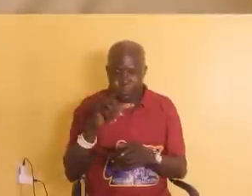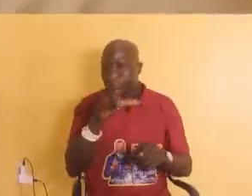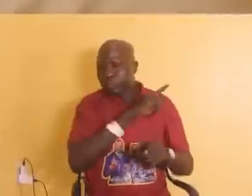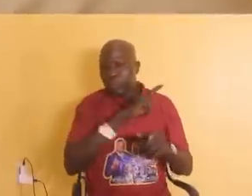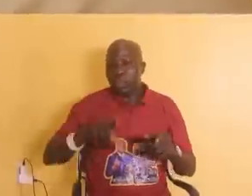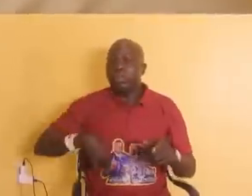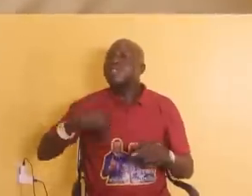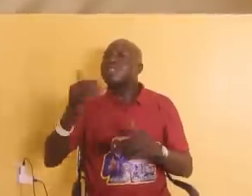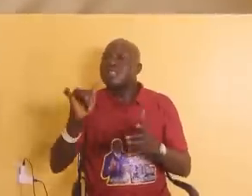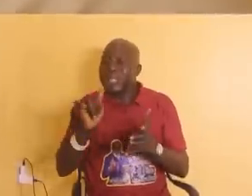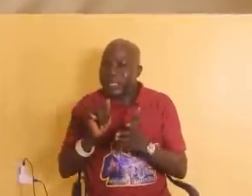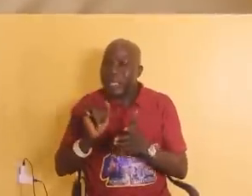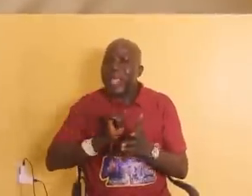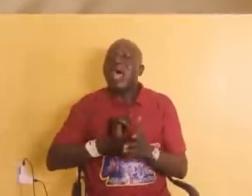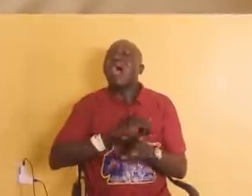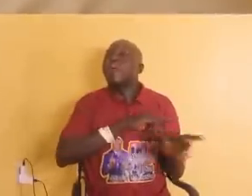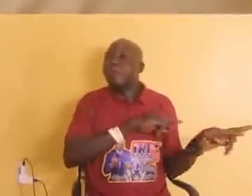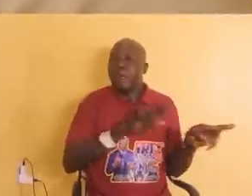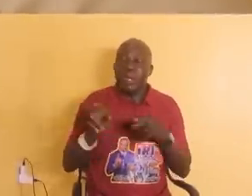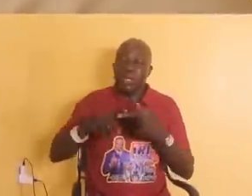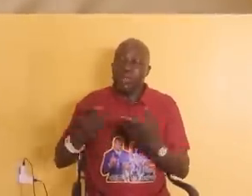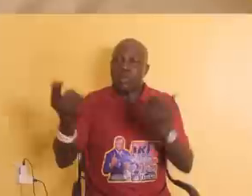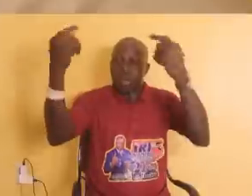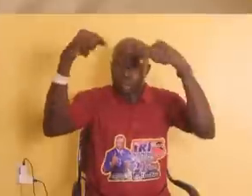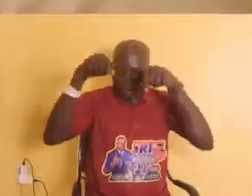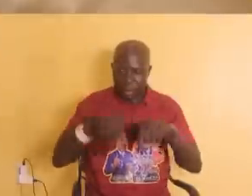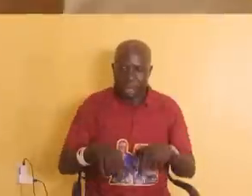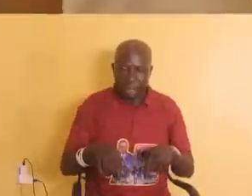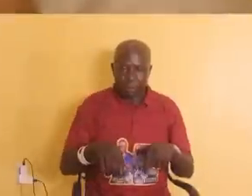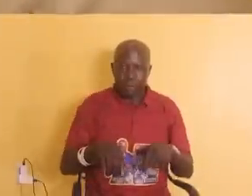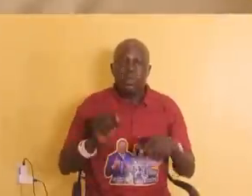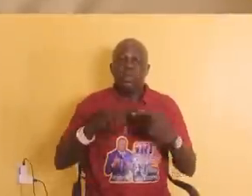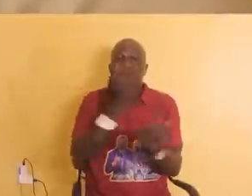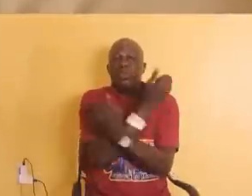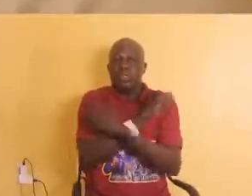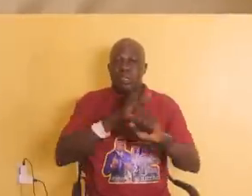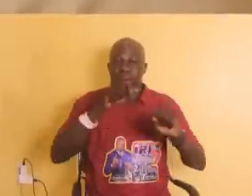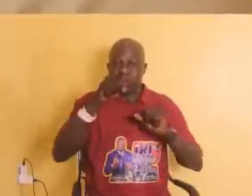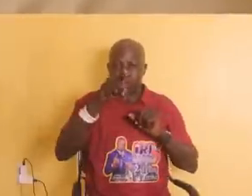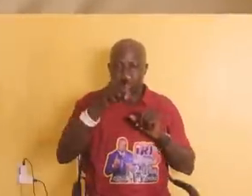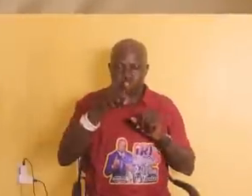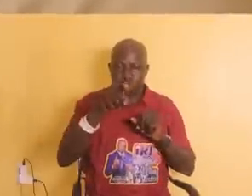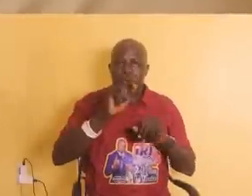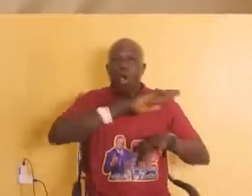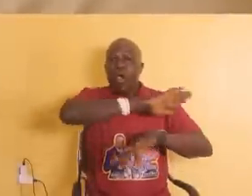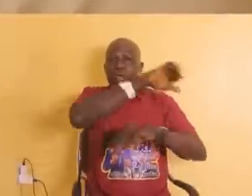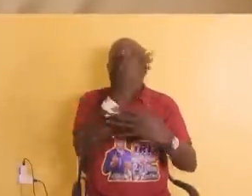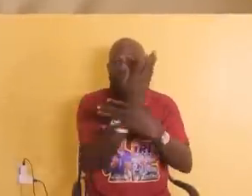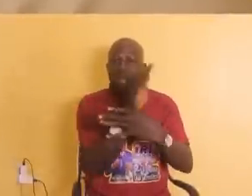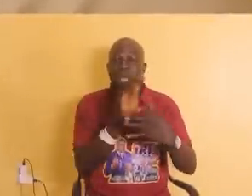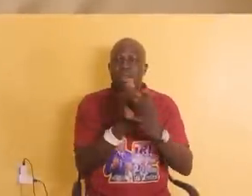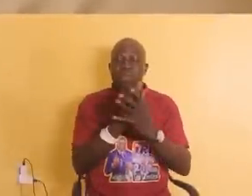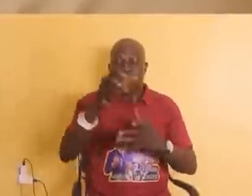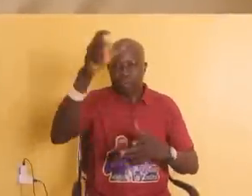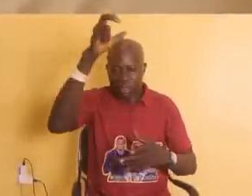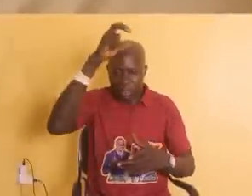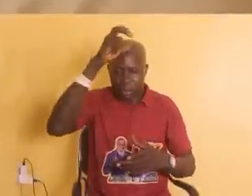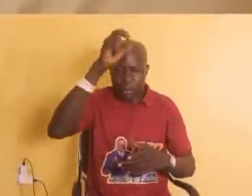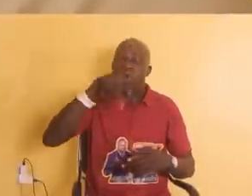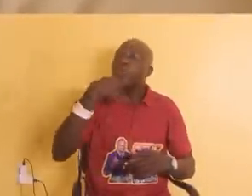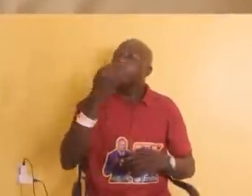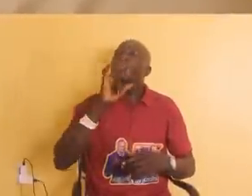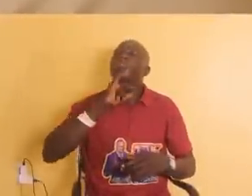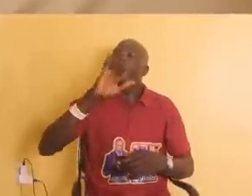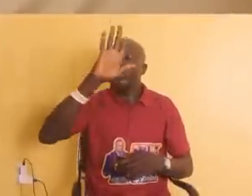Listen to me, sir. The Lord is telling you that he is ready to come down to save you or deliver you from the Egyptians. Who